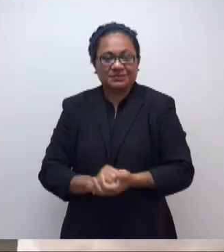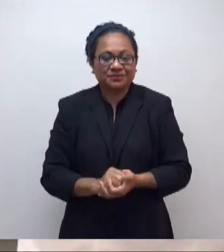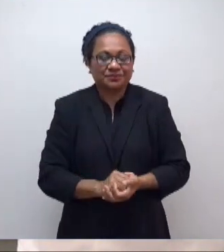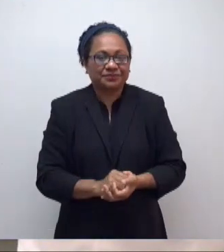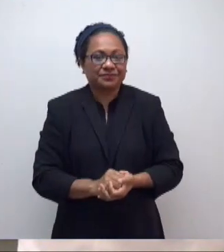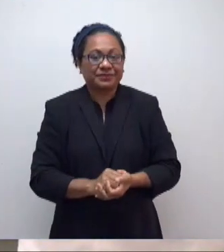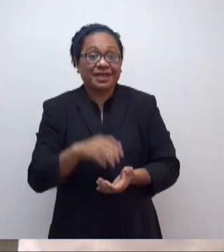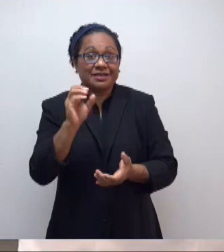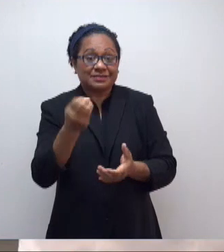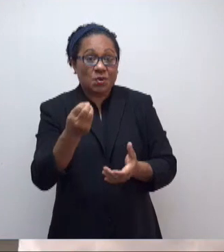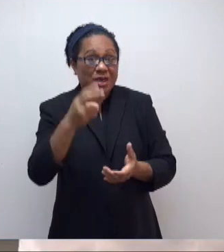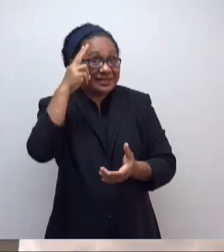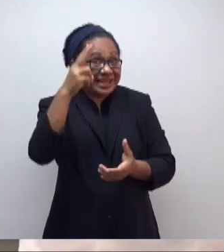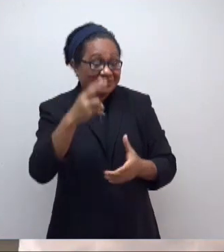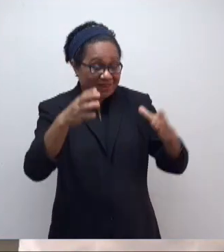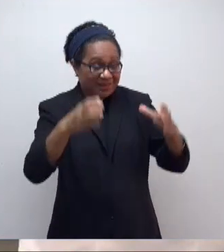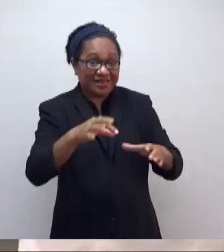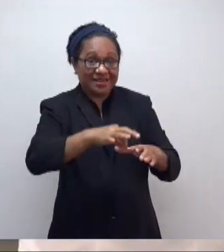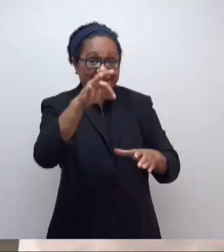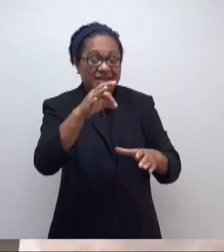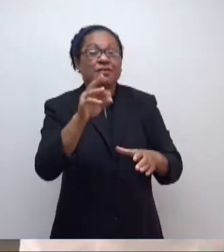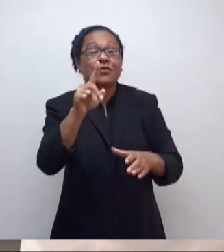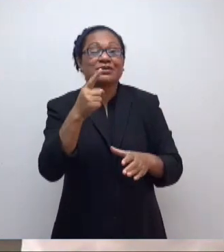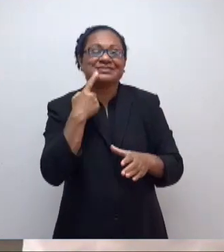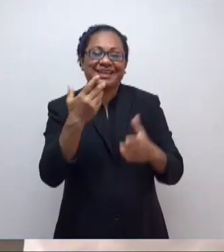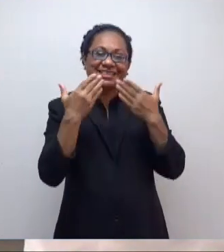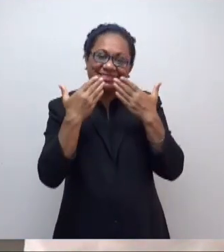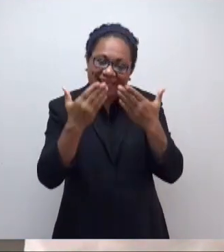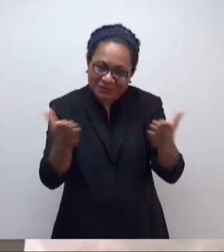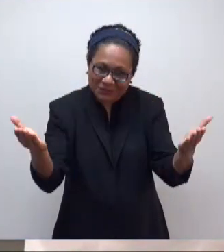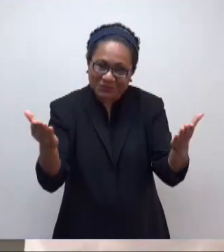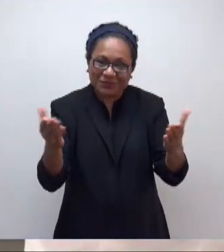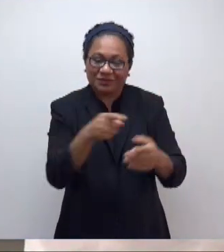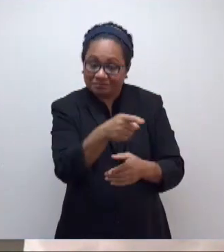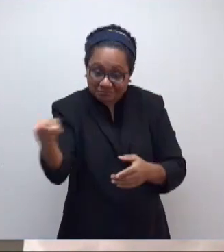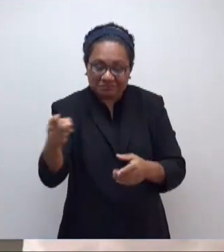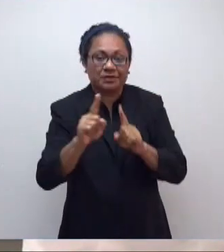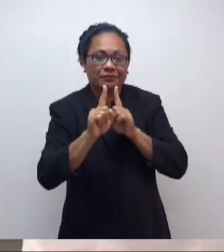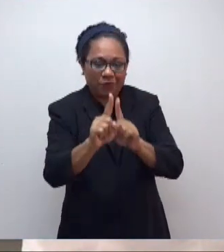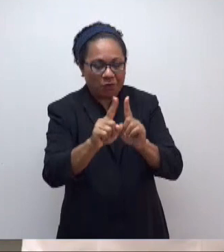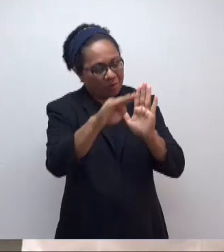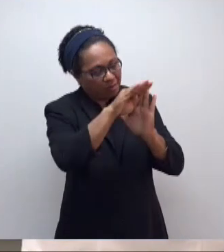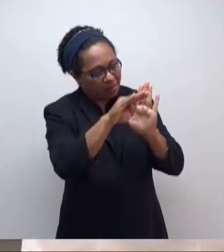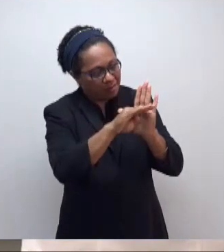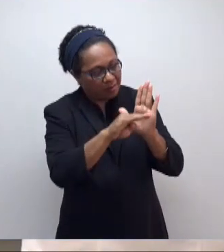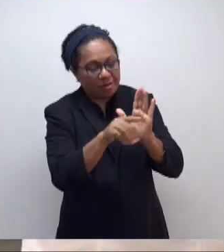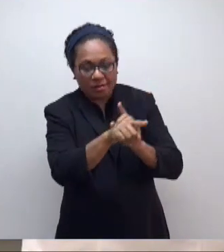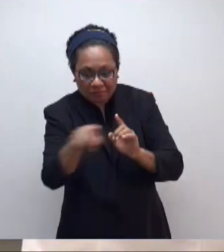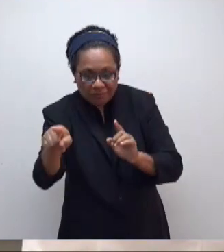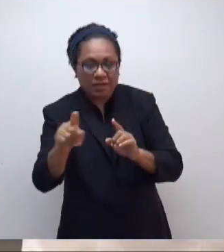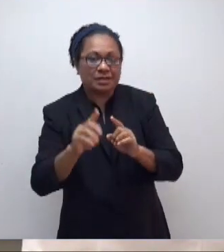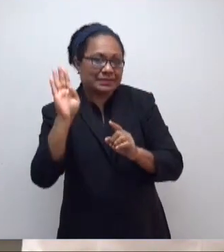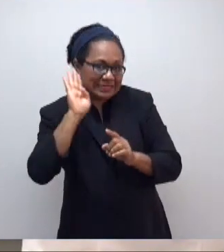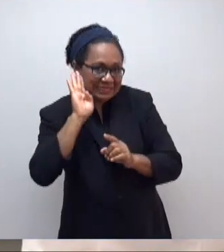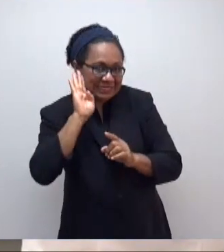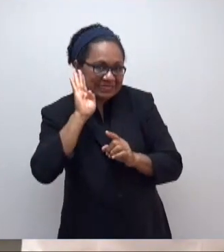This national lottery is our thank you to the Fijians who are taking the time to follow the signs, to register, and